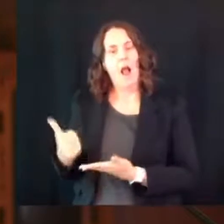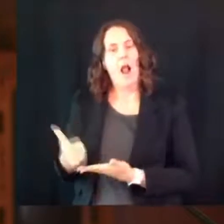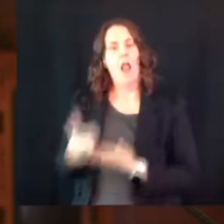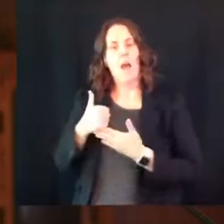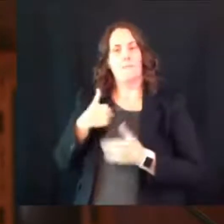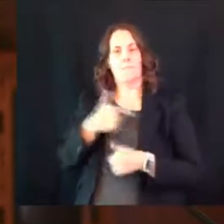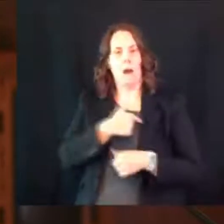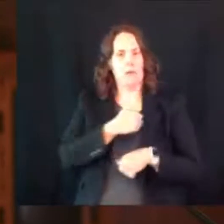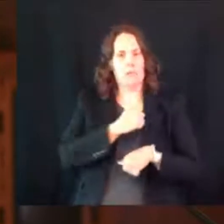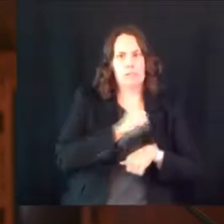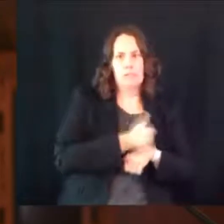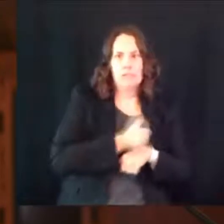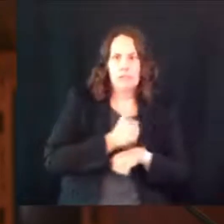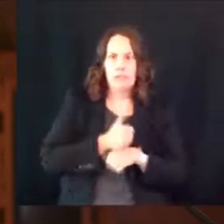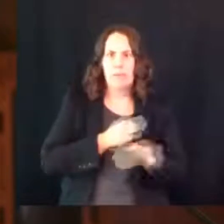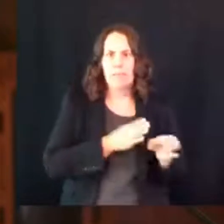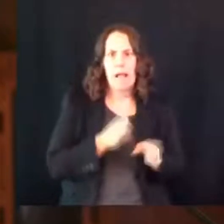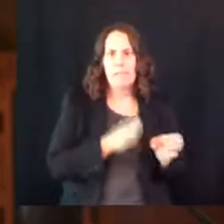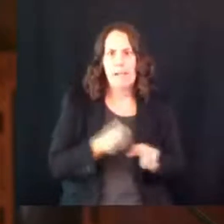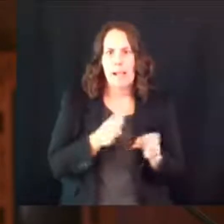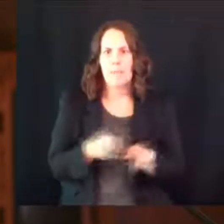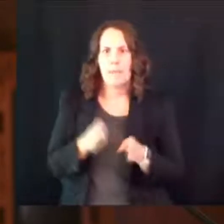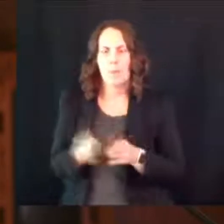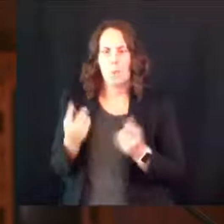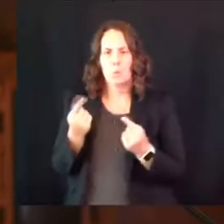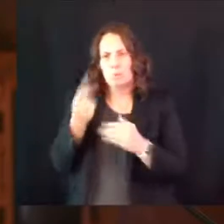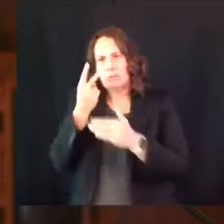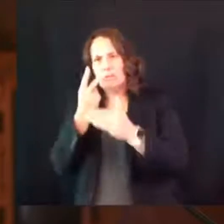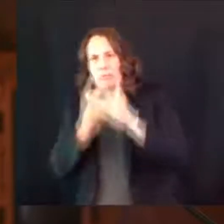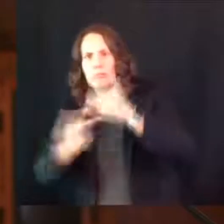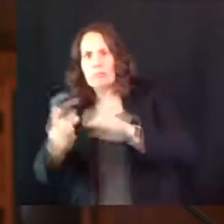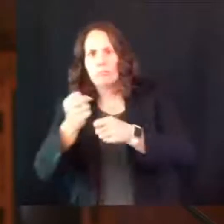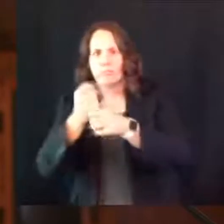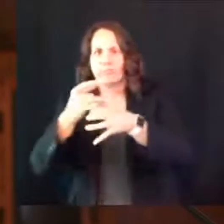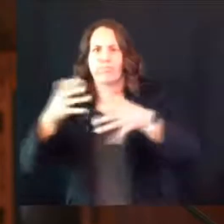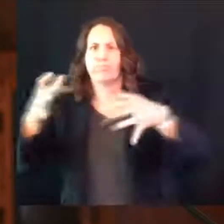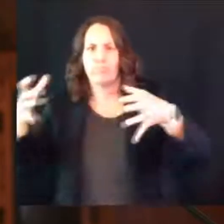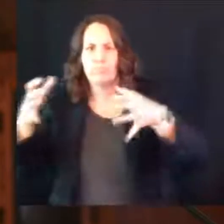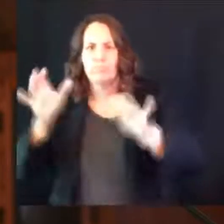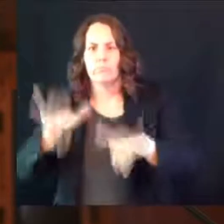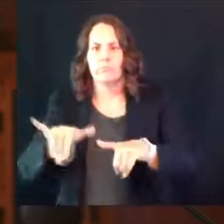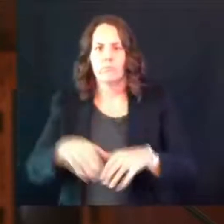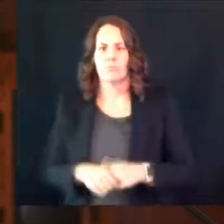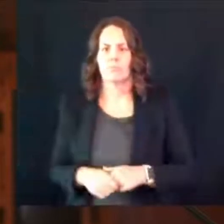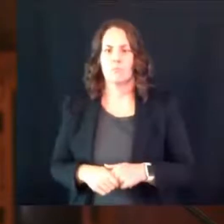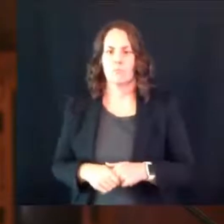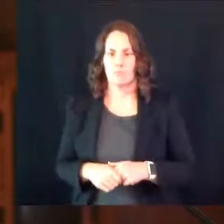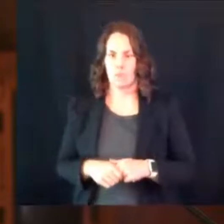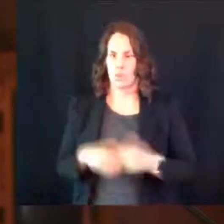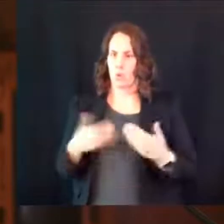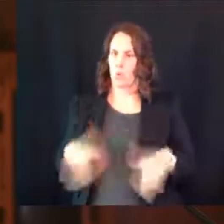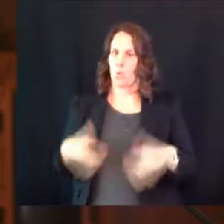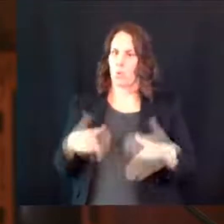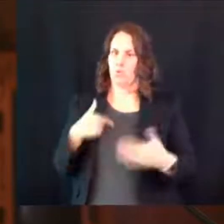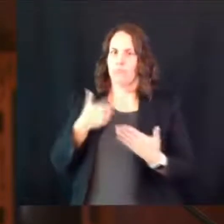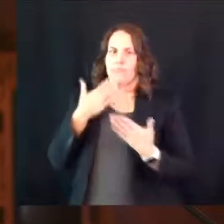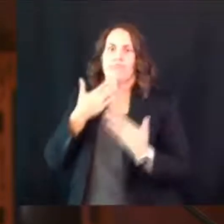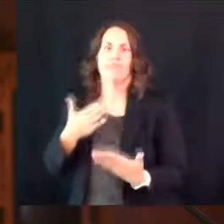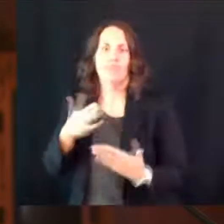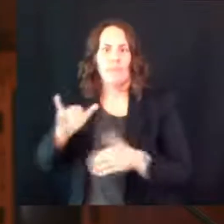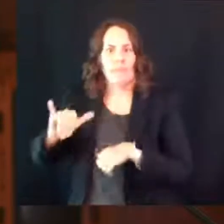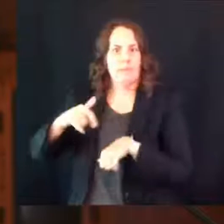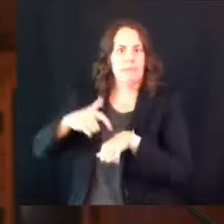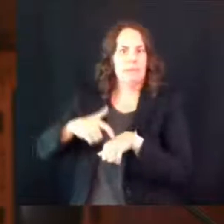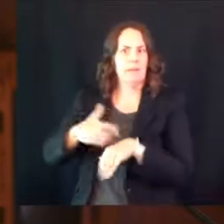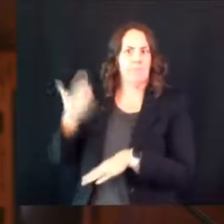hospital systems to plan for the future. In recognition that we weren't going to have a vaccine in the near